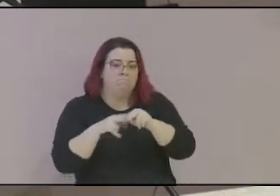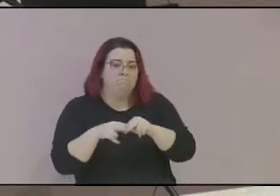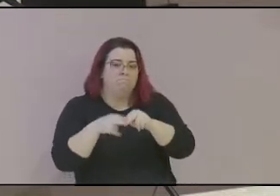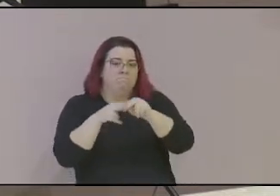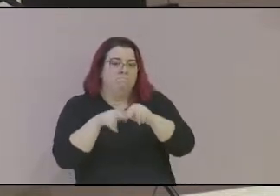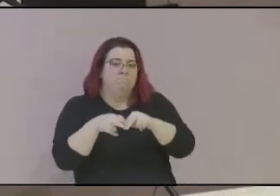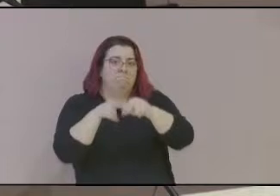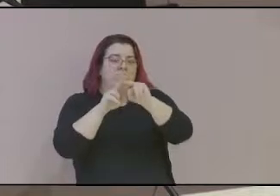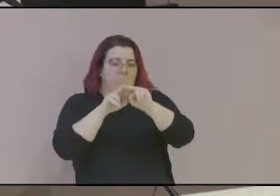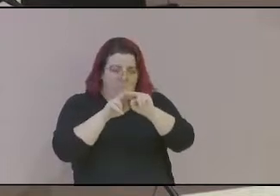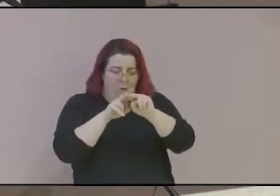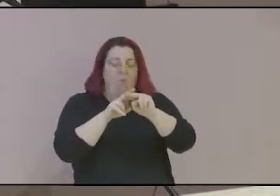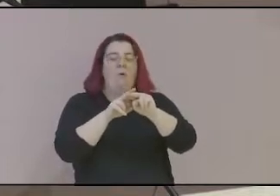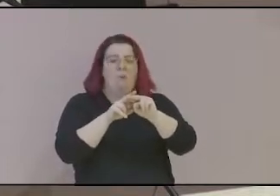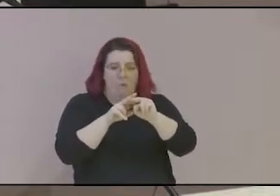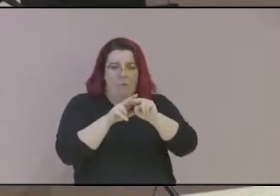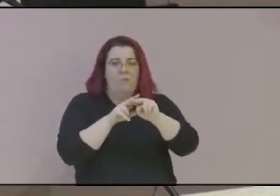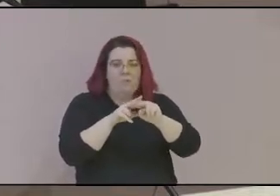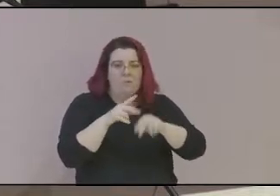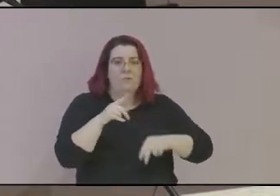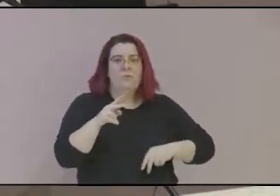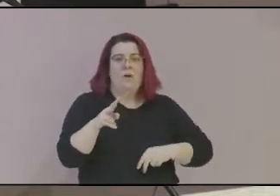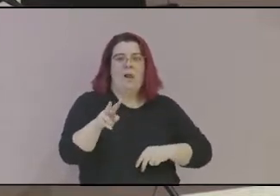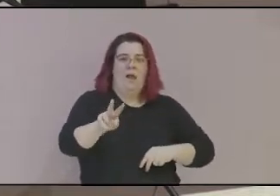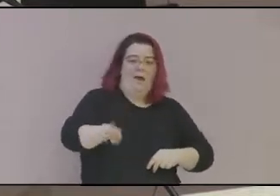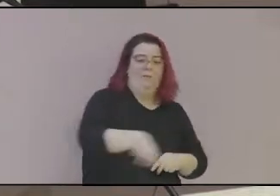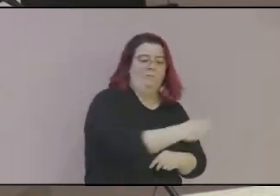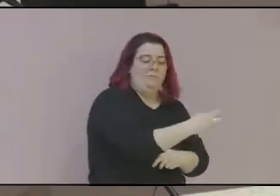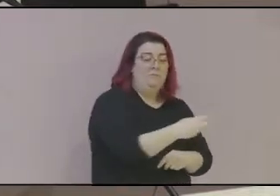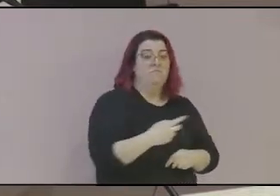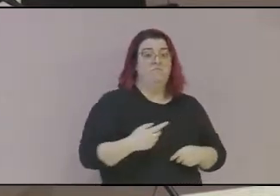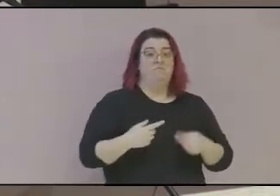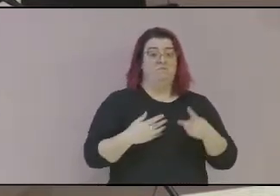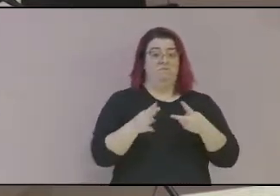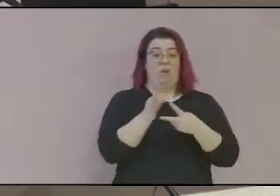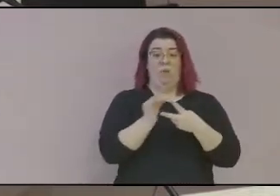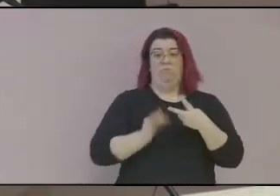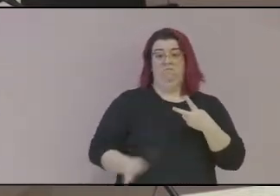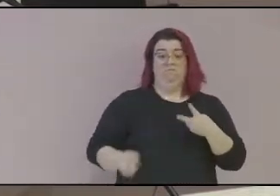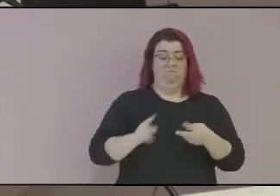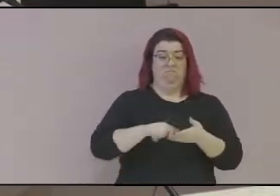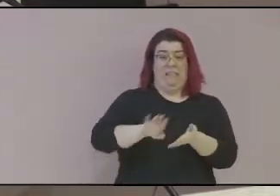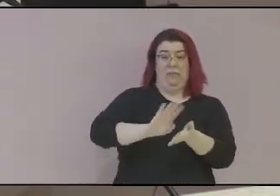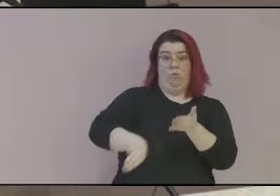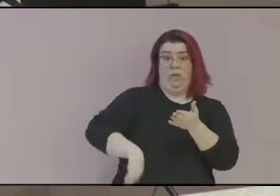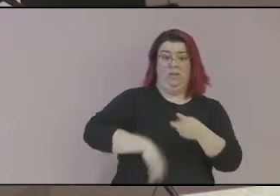you could be excluded at all from receiving one, or you could have your ventilator taken away.